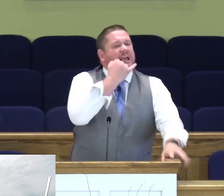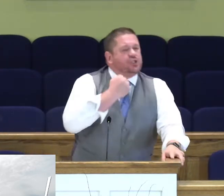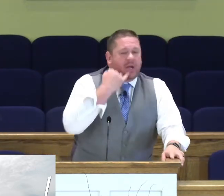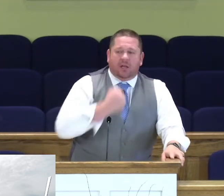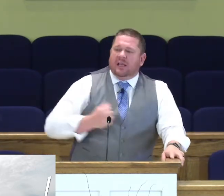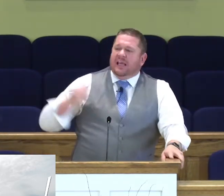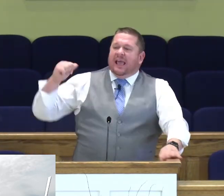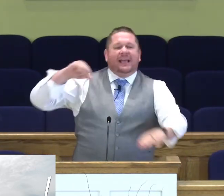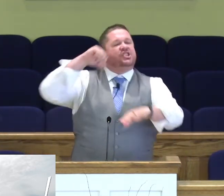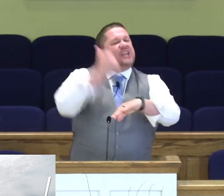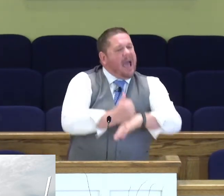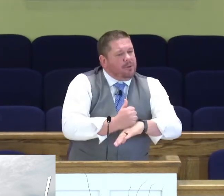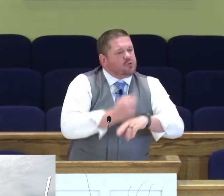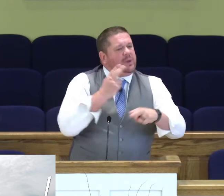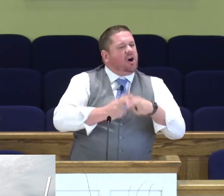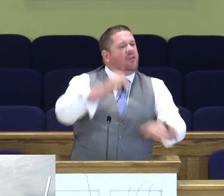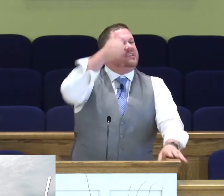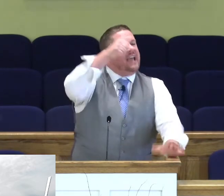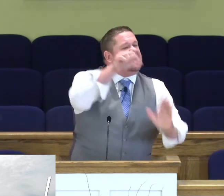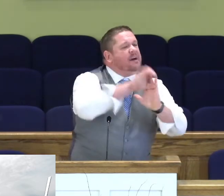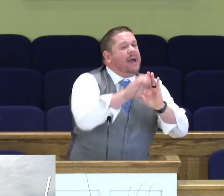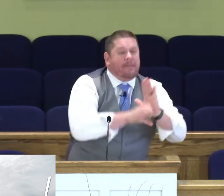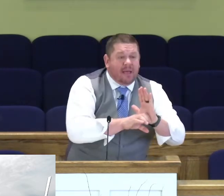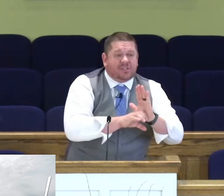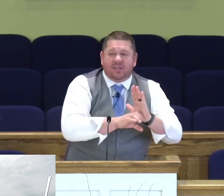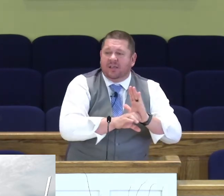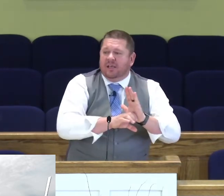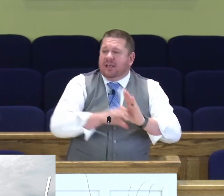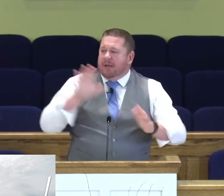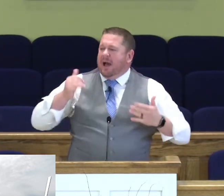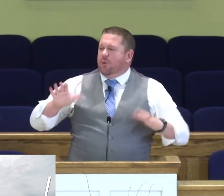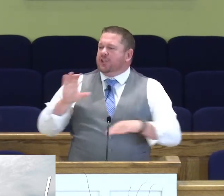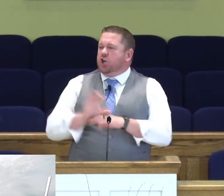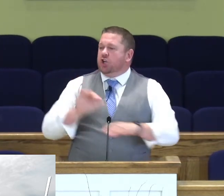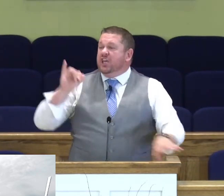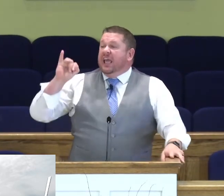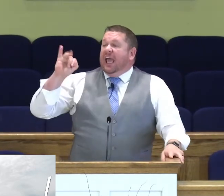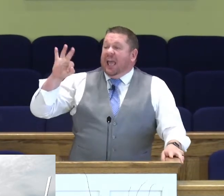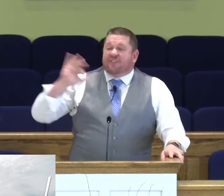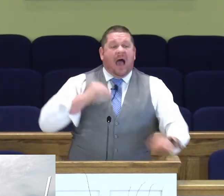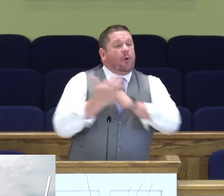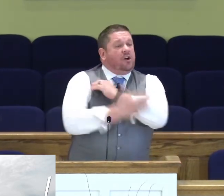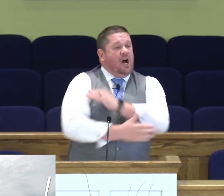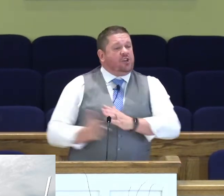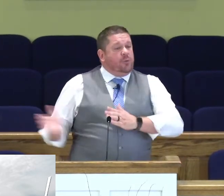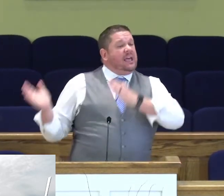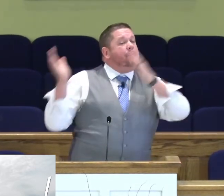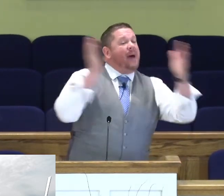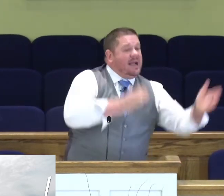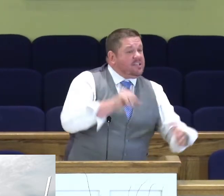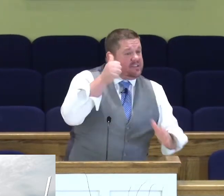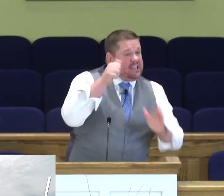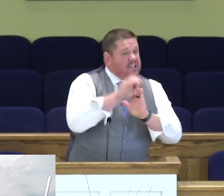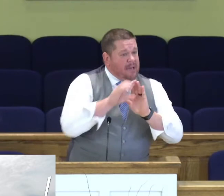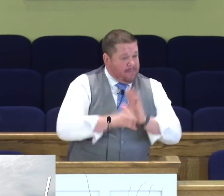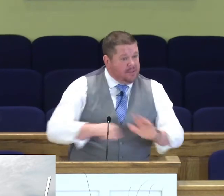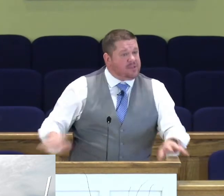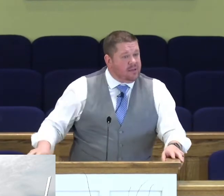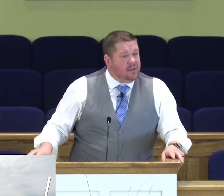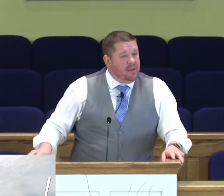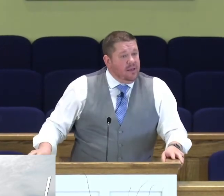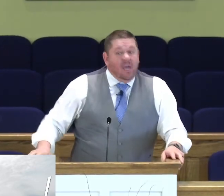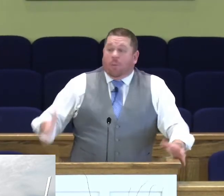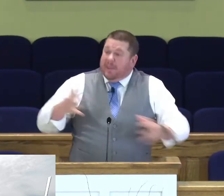instituted Israel, He established what we call the Ten Commandments. And by the way, church, if our country would get back to the Ten